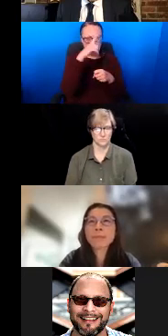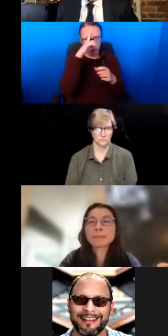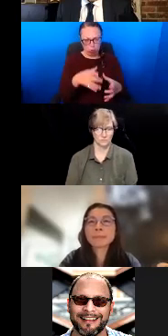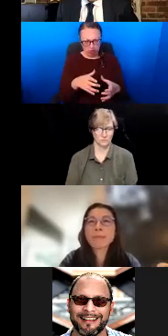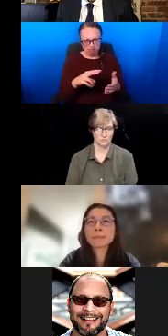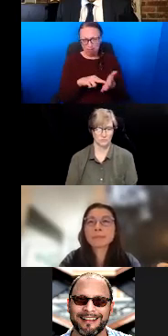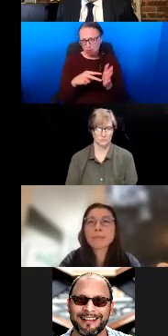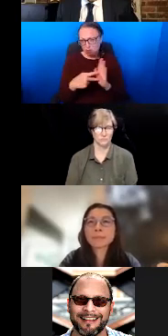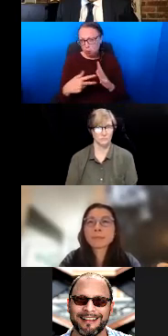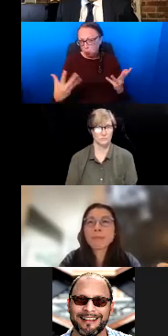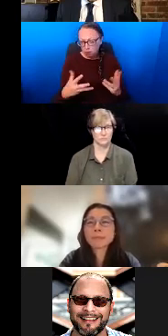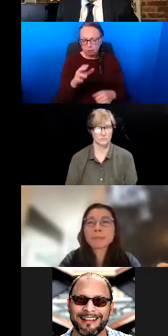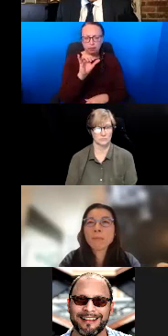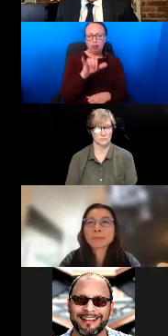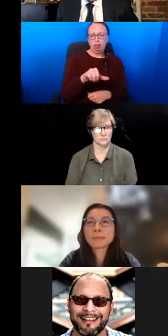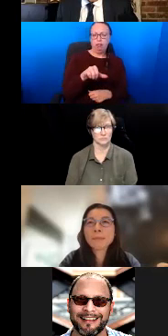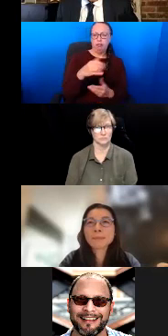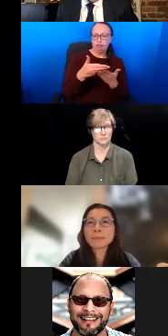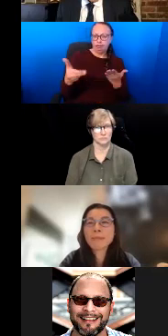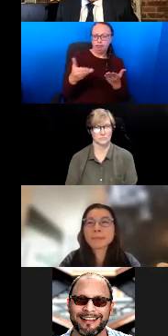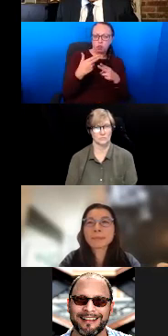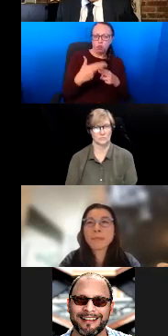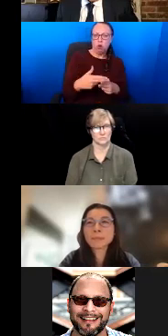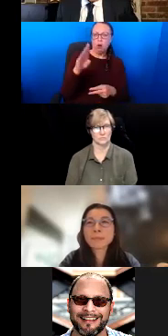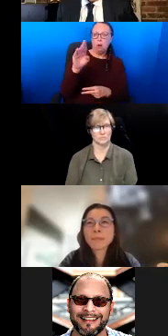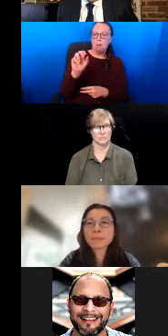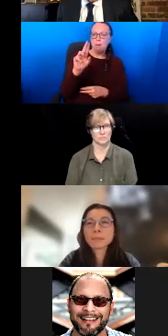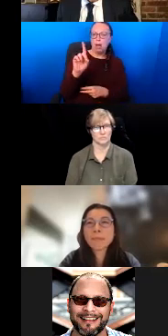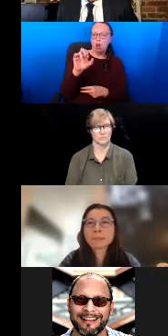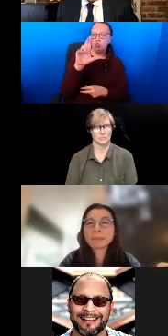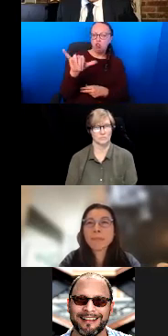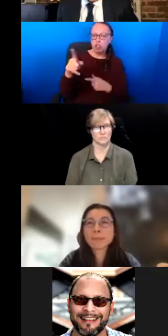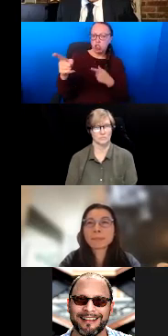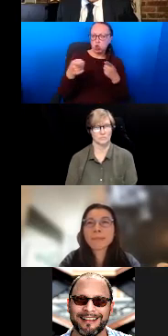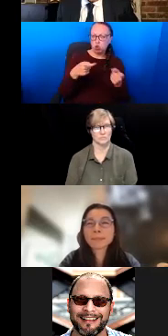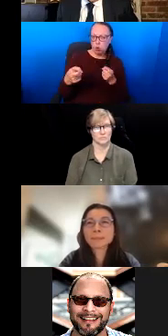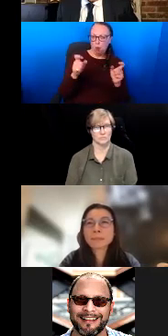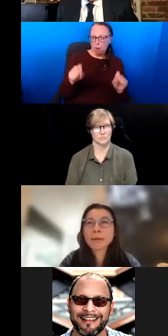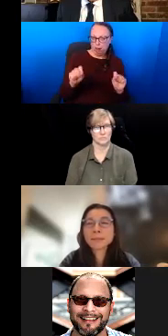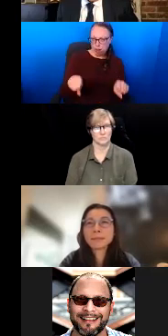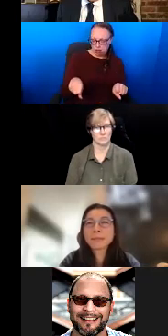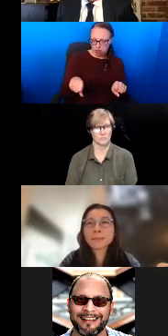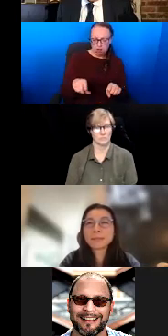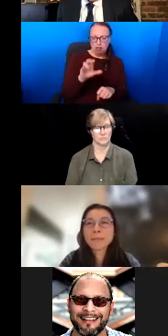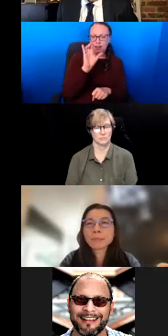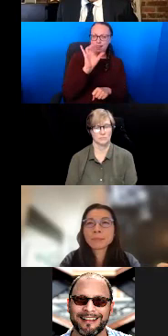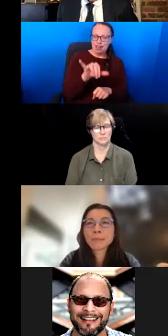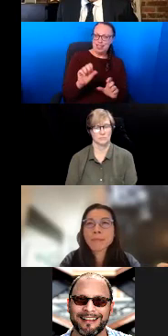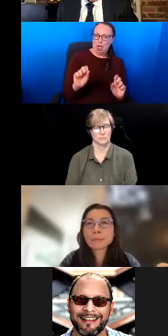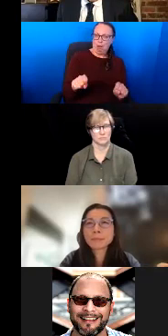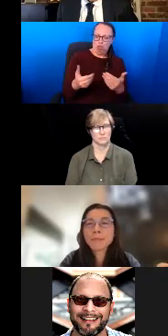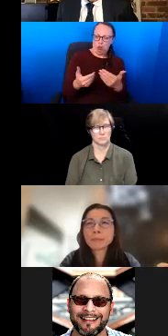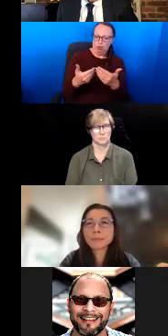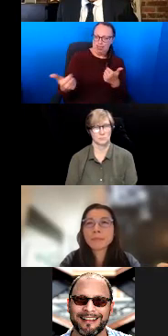this property called boundary controllability, which I alluded to without naming a few minutes ago. It's that property of being able to separate